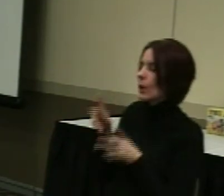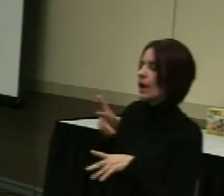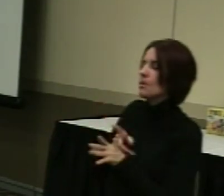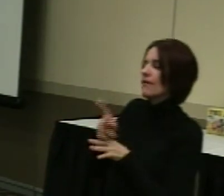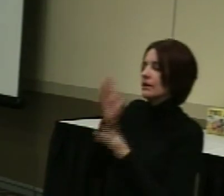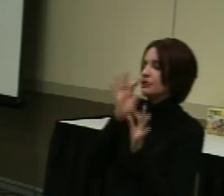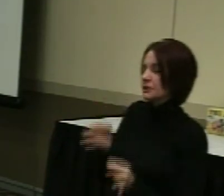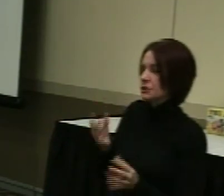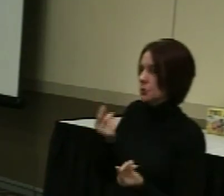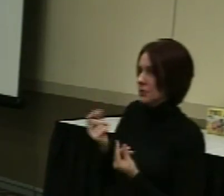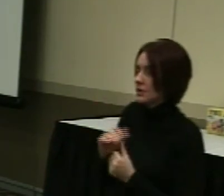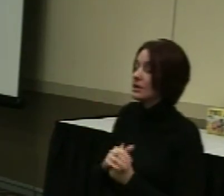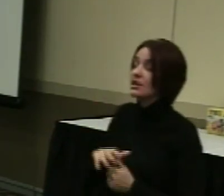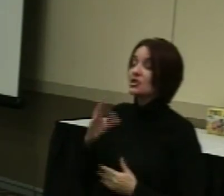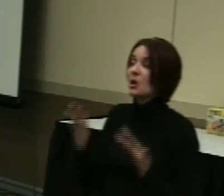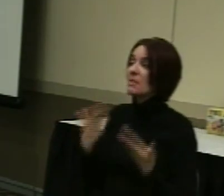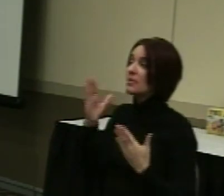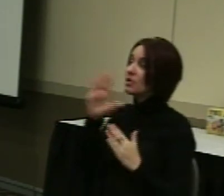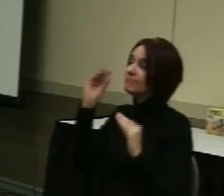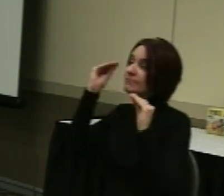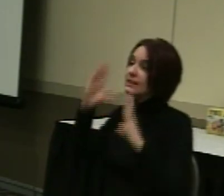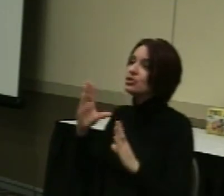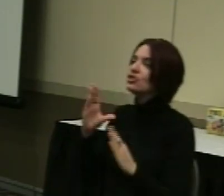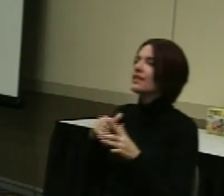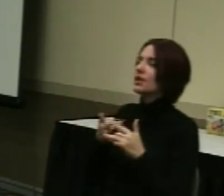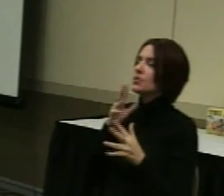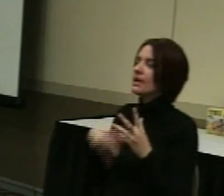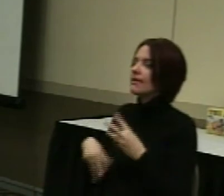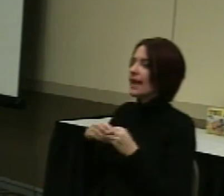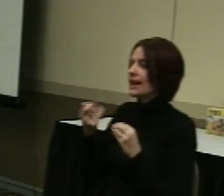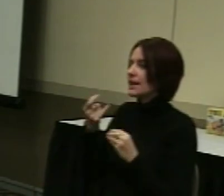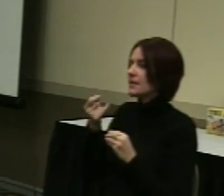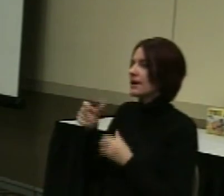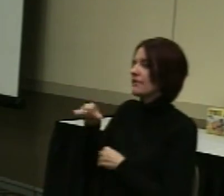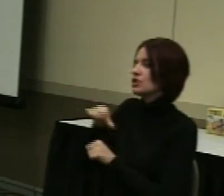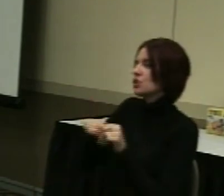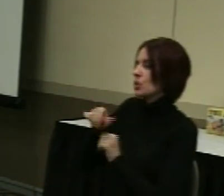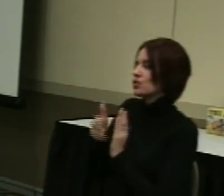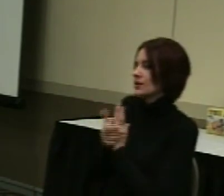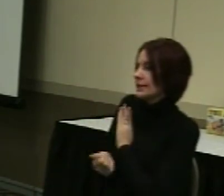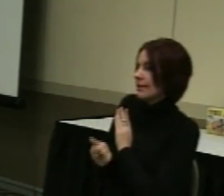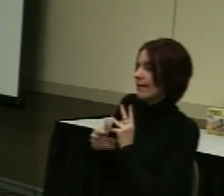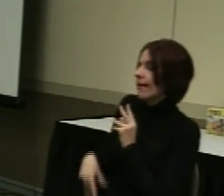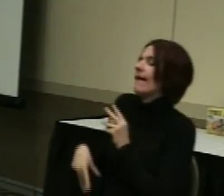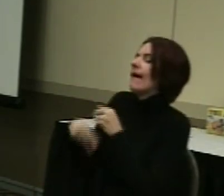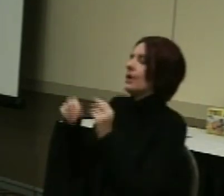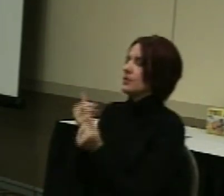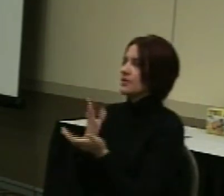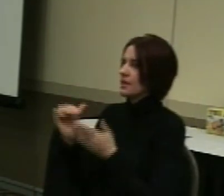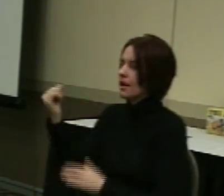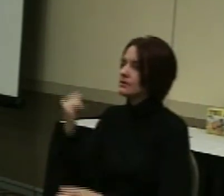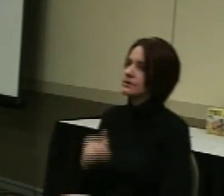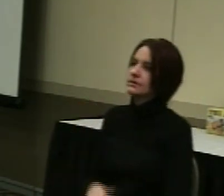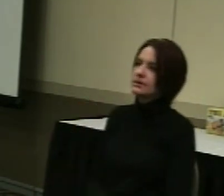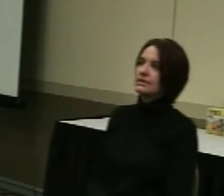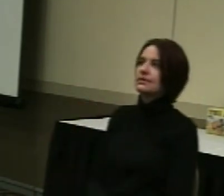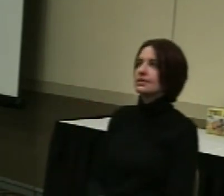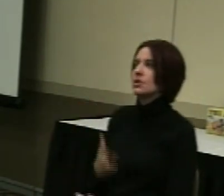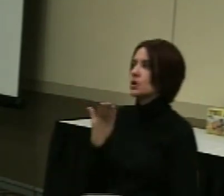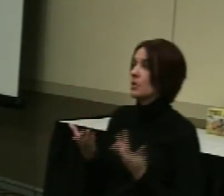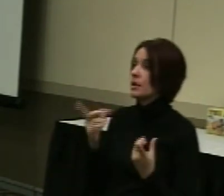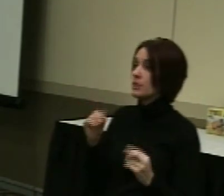maybe as a teacher, you're going to interweave a little bit of social skill instruction into something. You'll either do a focus